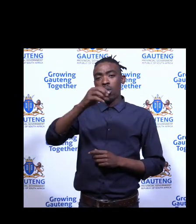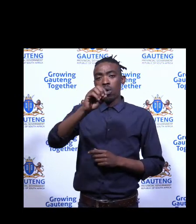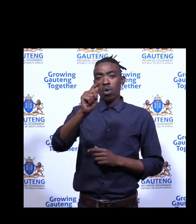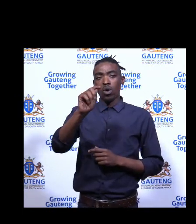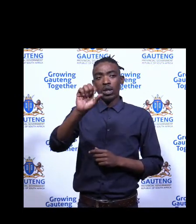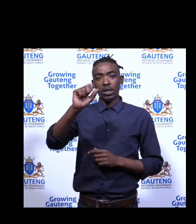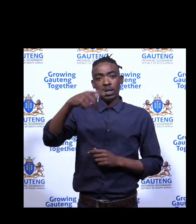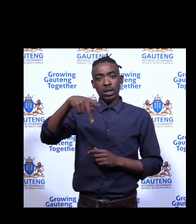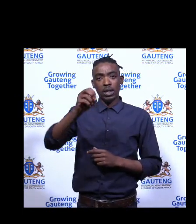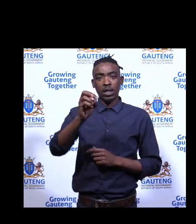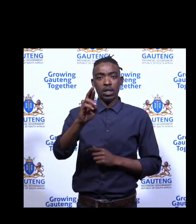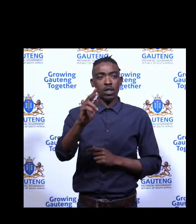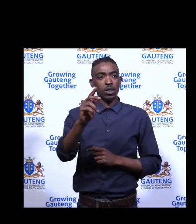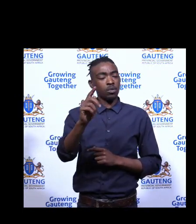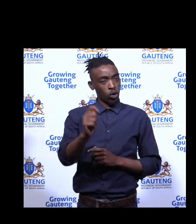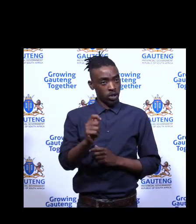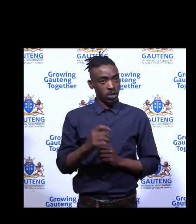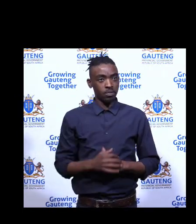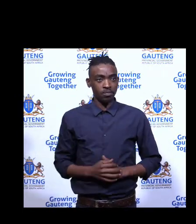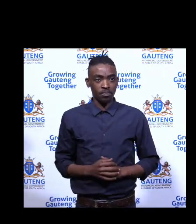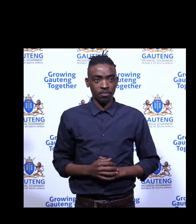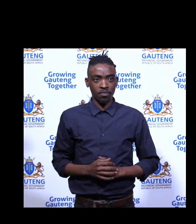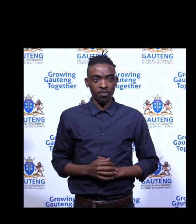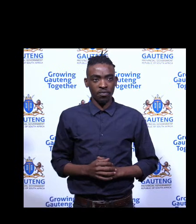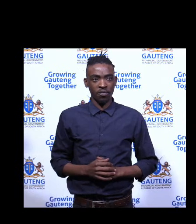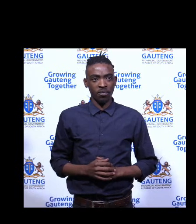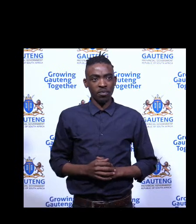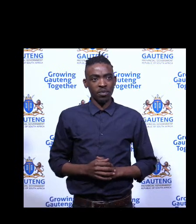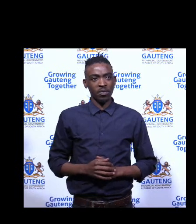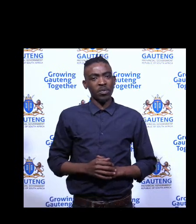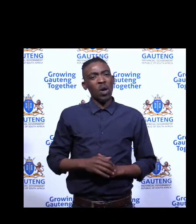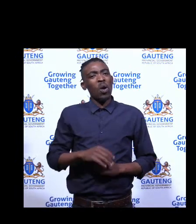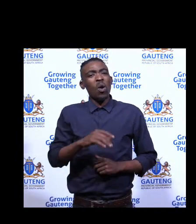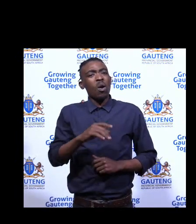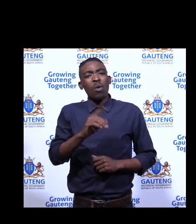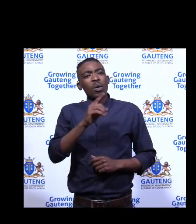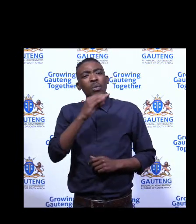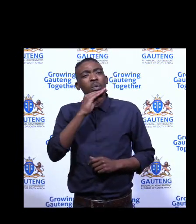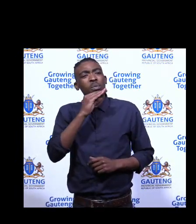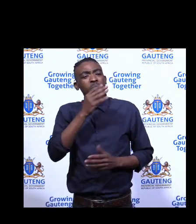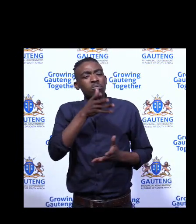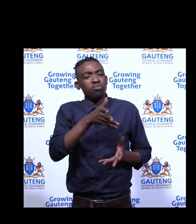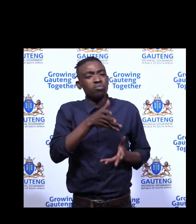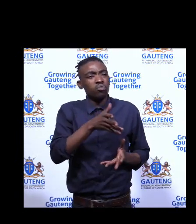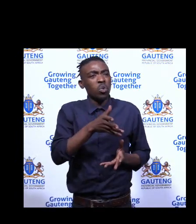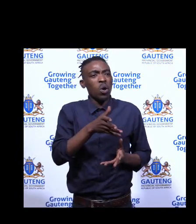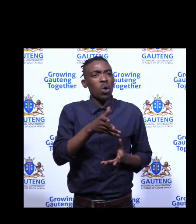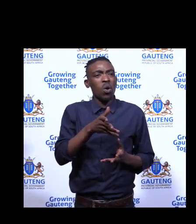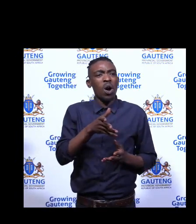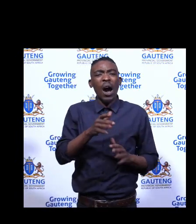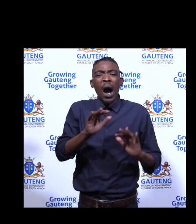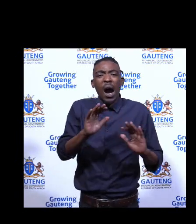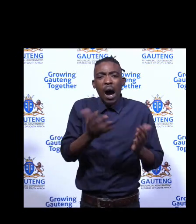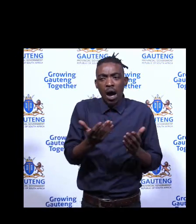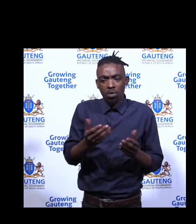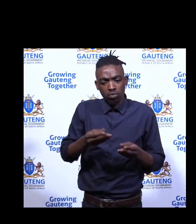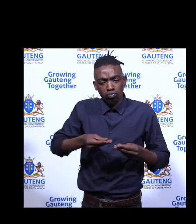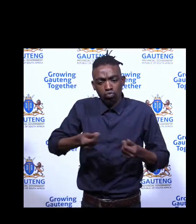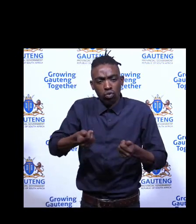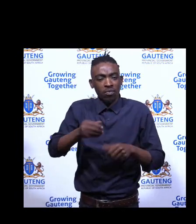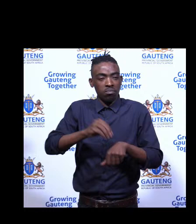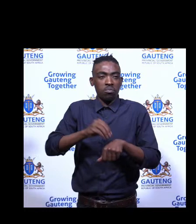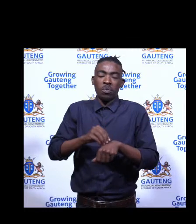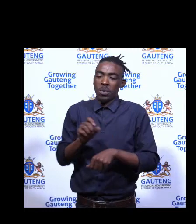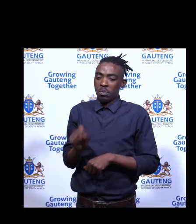data, using artificial intelligence, how hotspots look like, how do they evolve, and how should we subtract them in order to